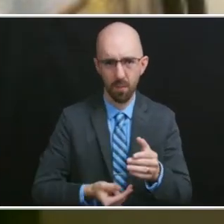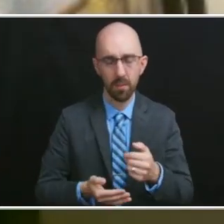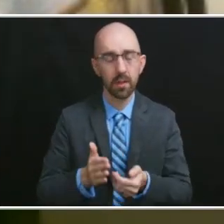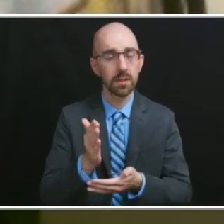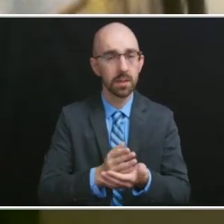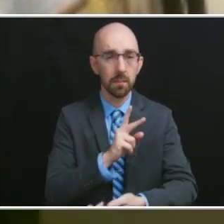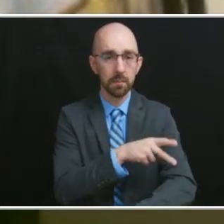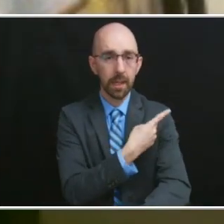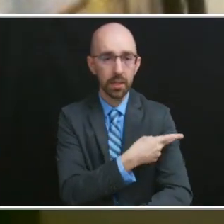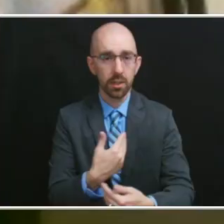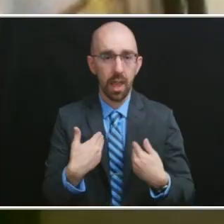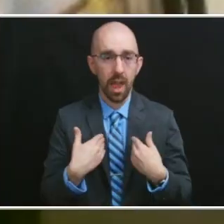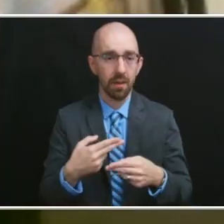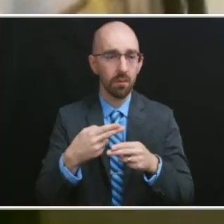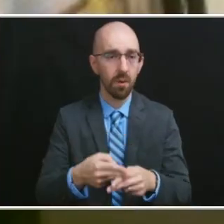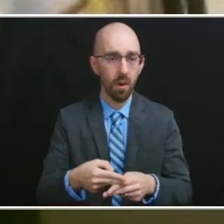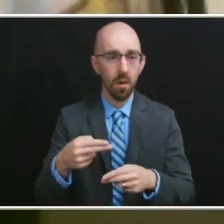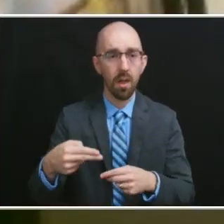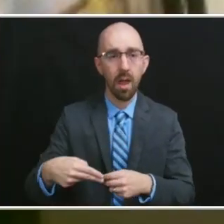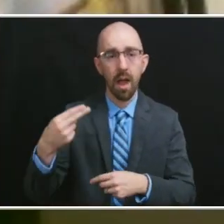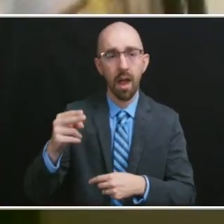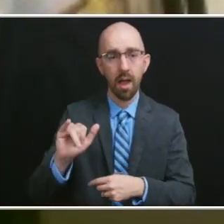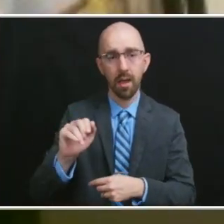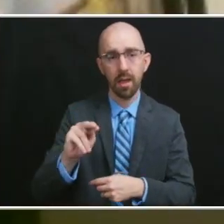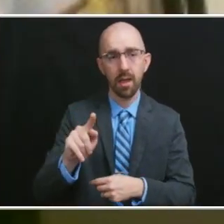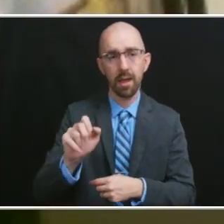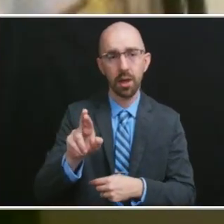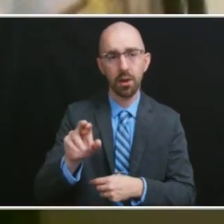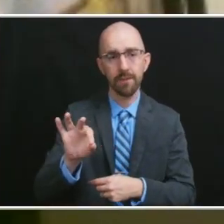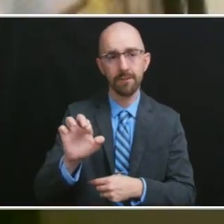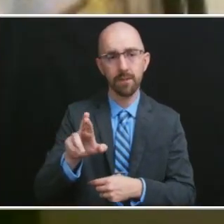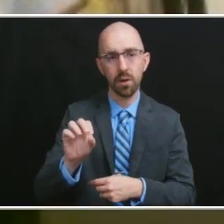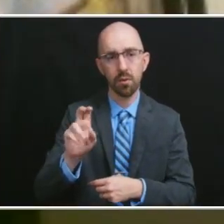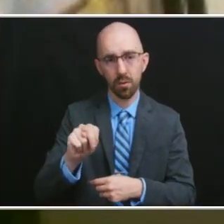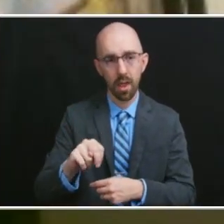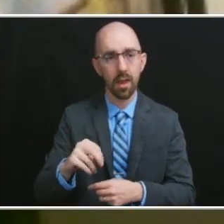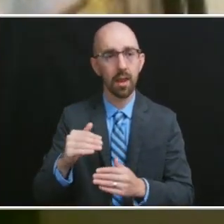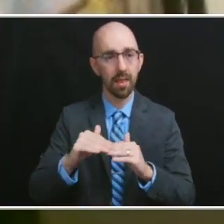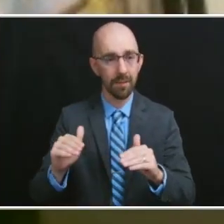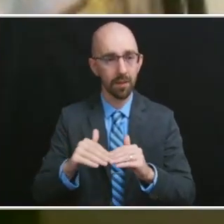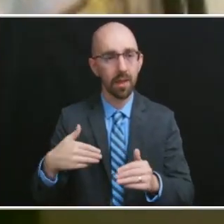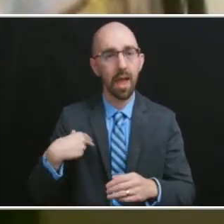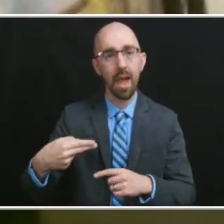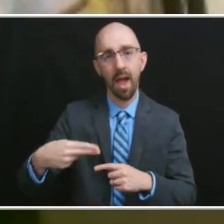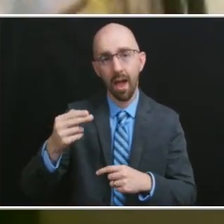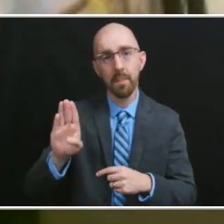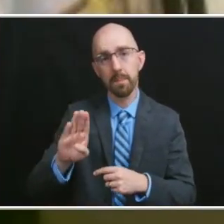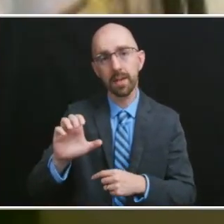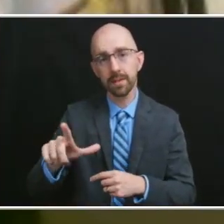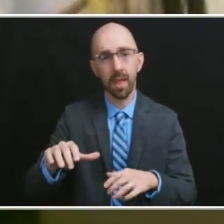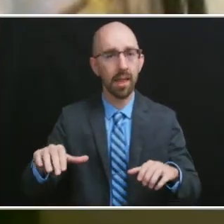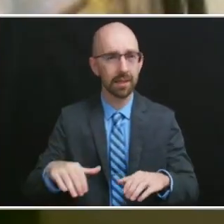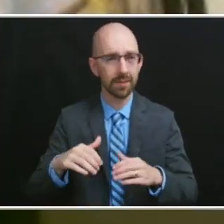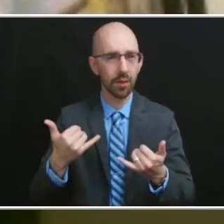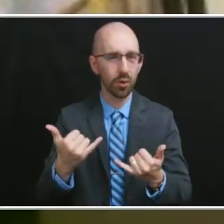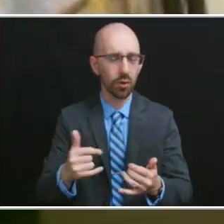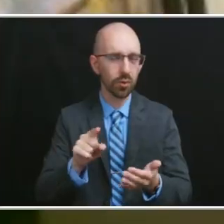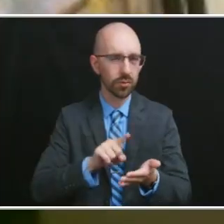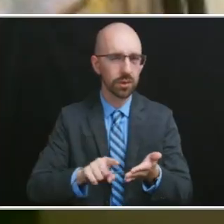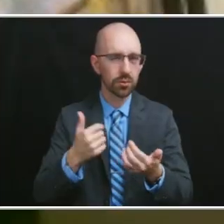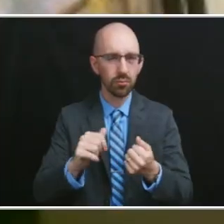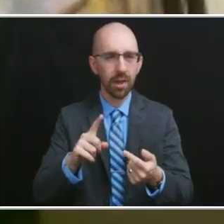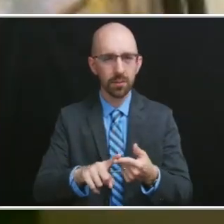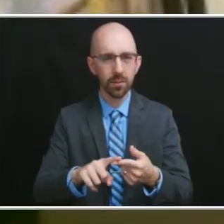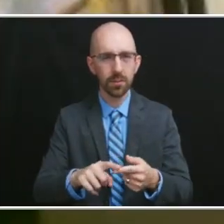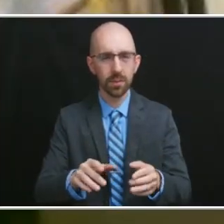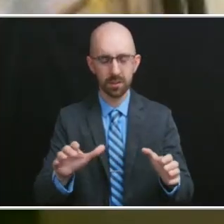have what we call high interferon levels in their blood. Others have high B cell activity. So current research is trying to stratify